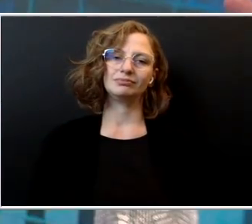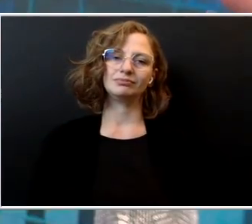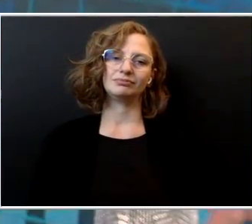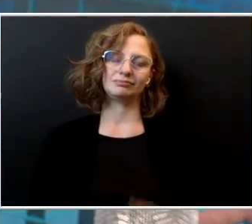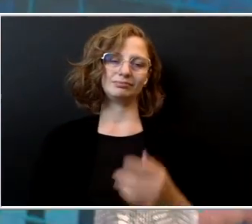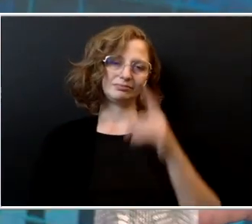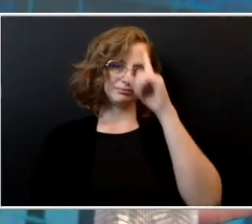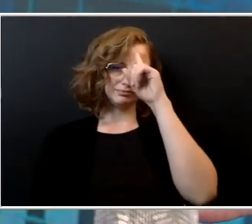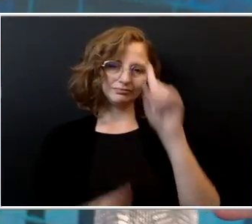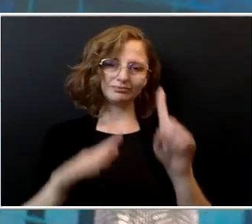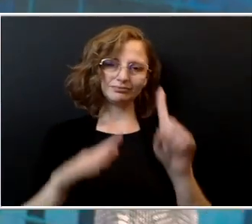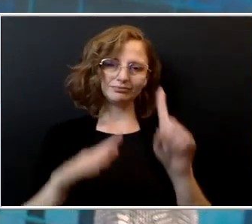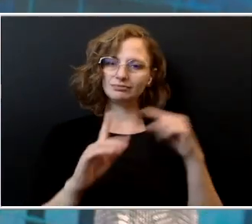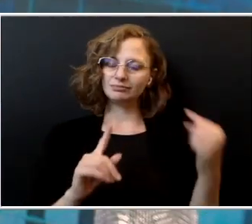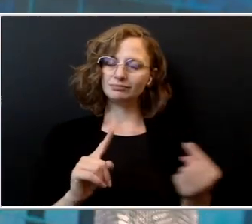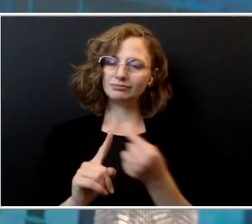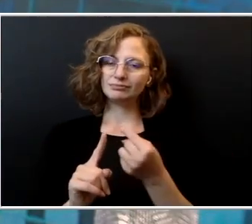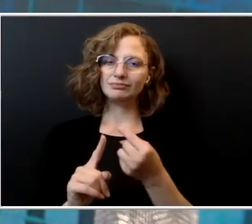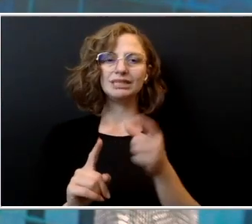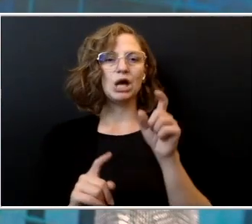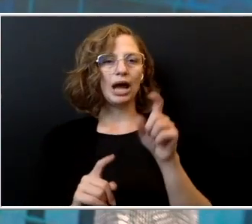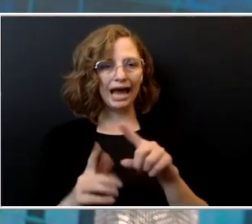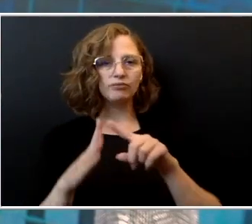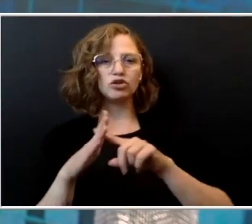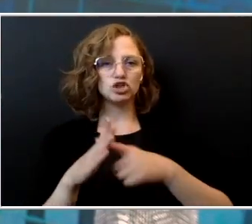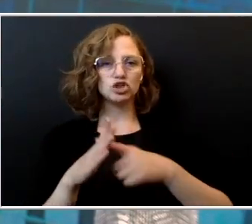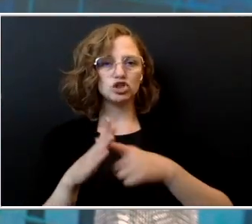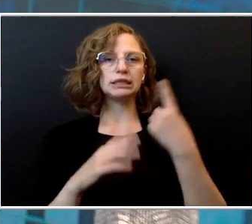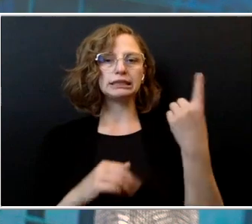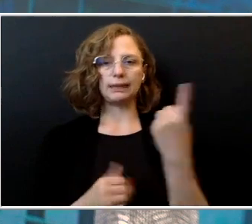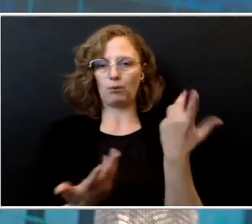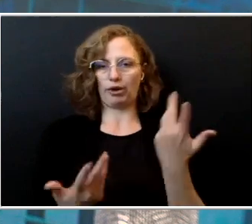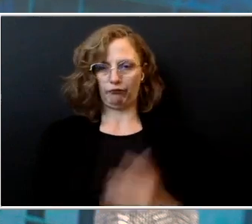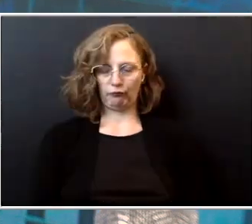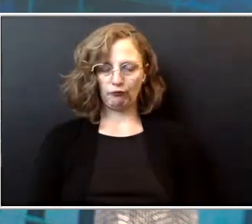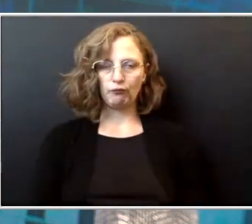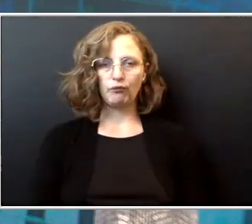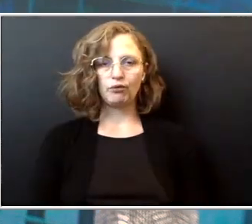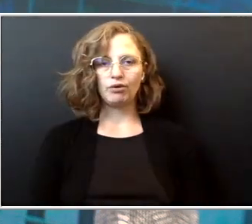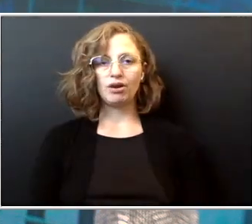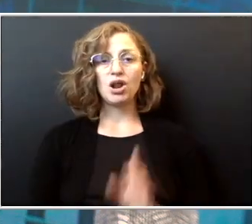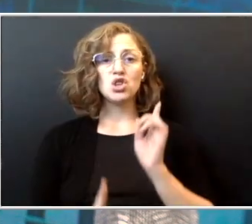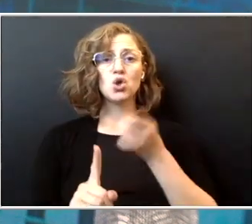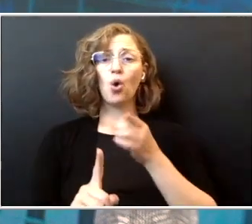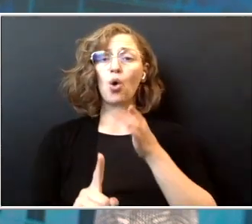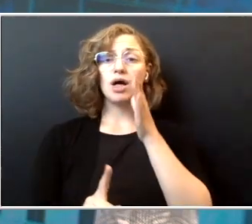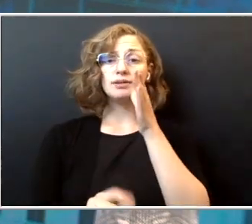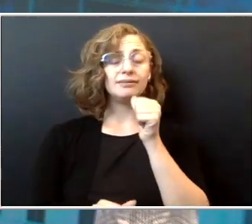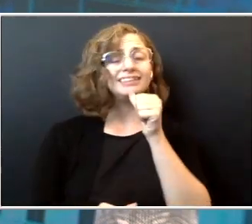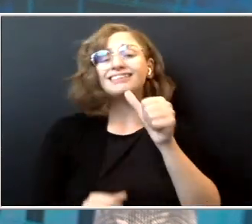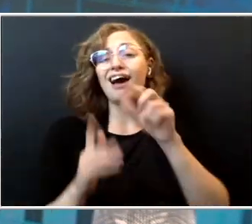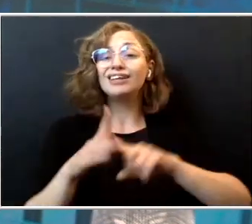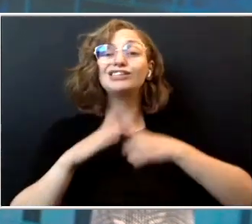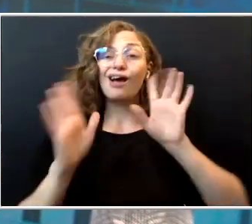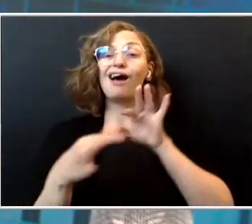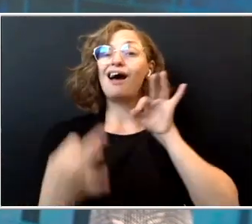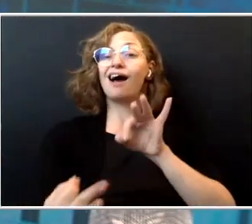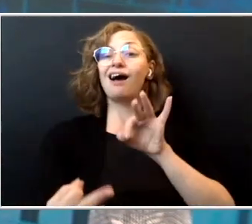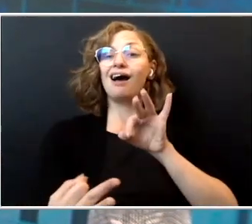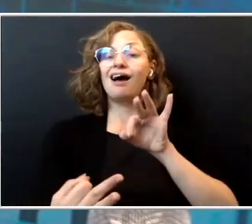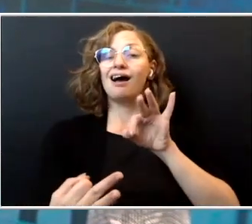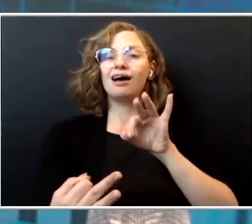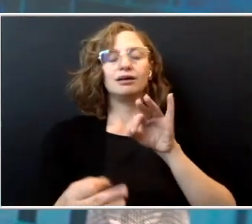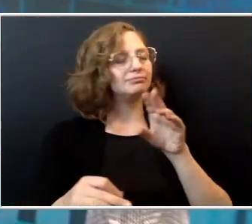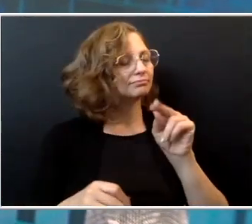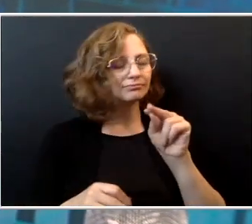start someplace. Absolutely. The goal isn't to be perfect when you start. The goal is to get started so that you can feel better. I